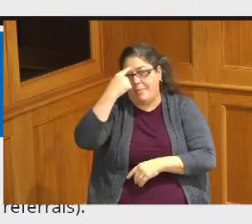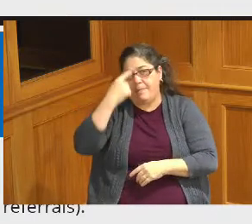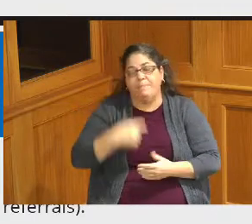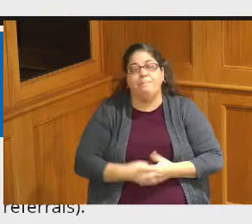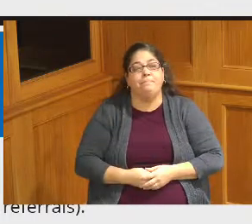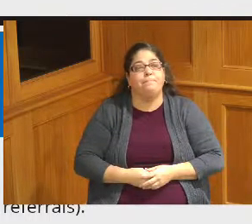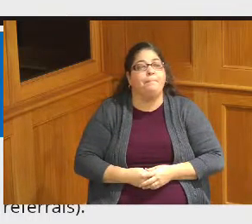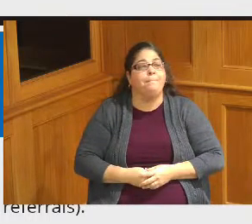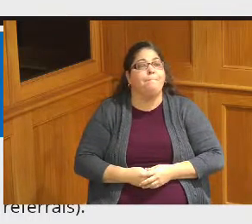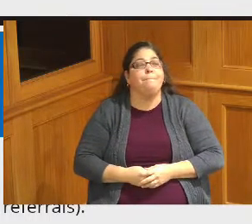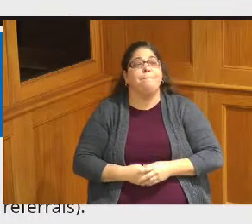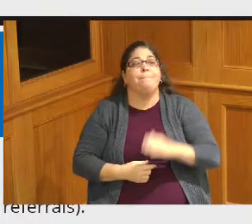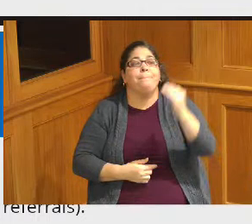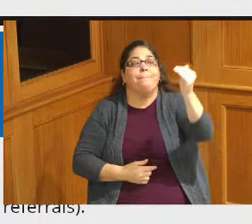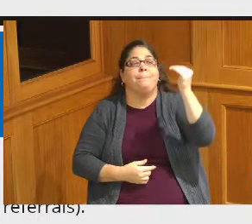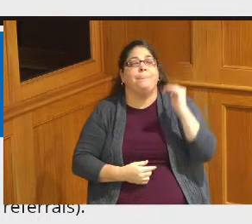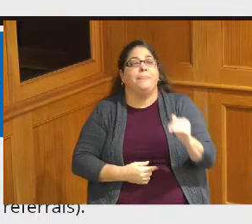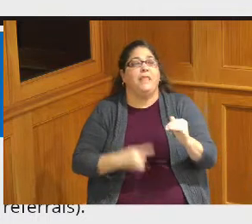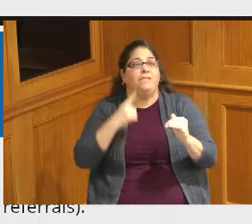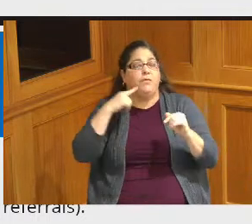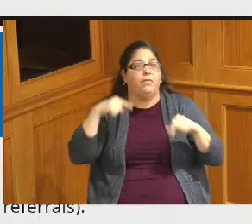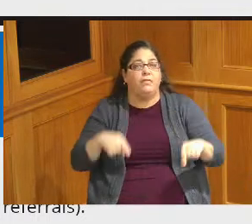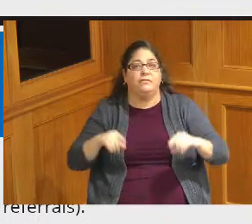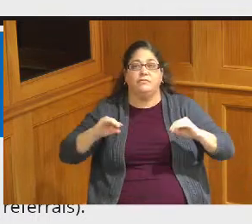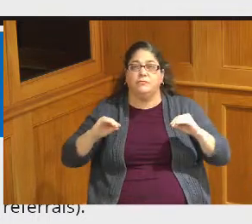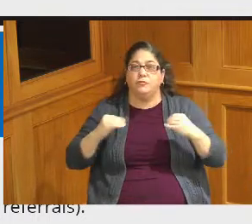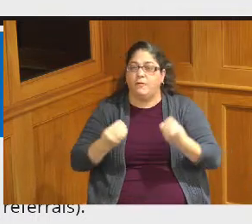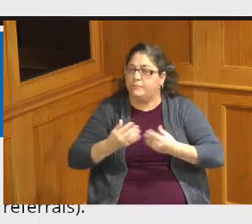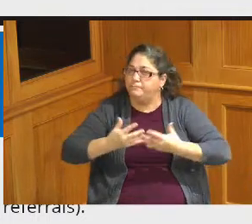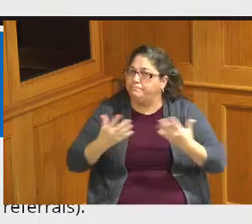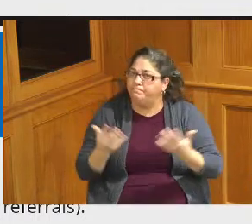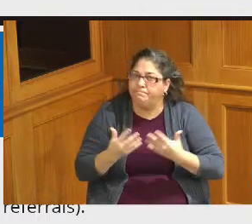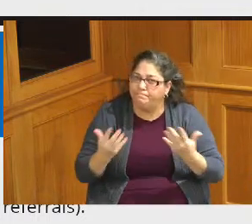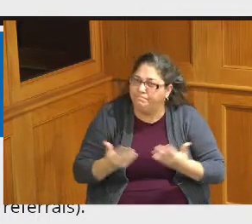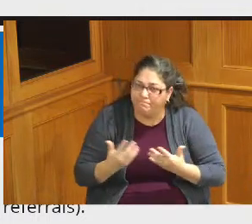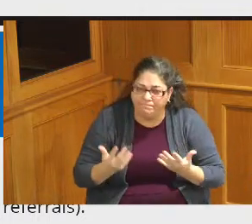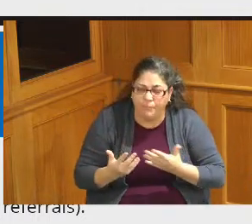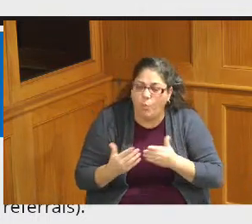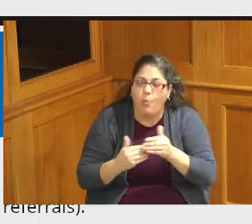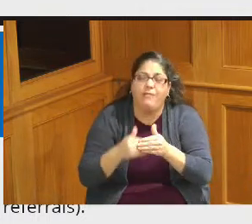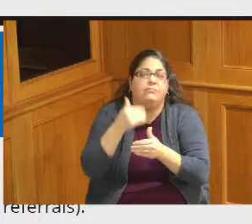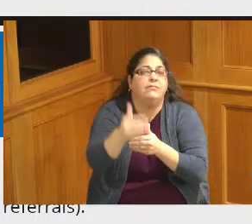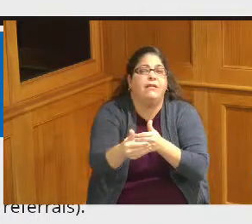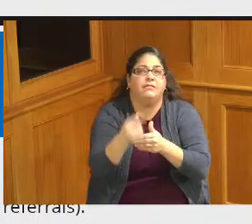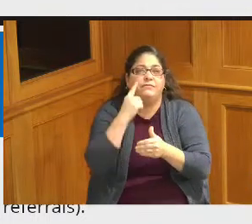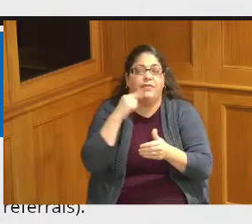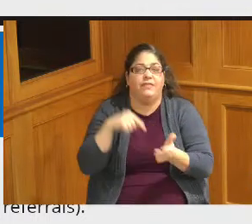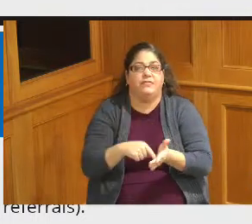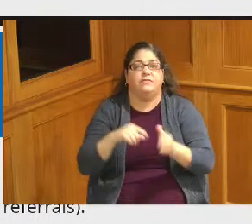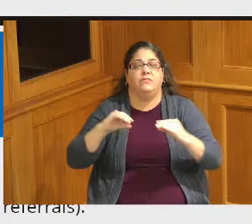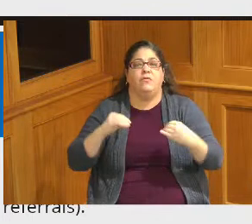And so what's next for this office? That really is the key. What is next? What can we